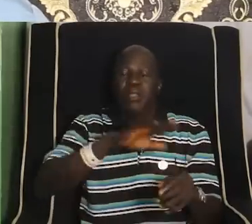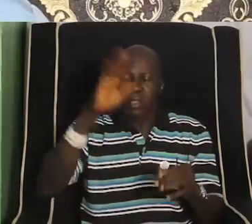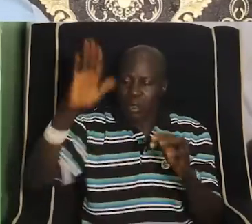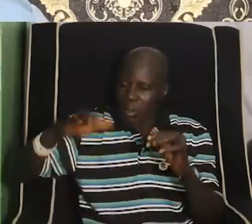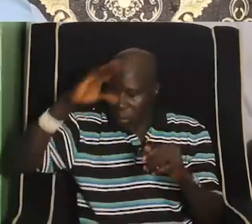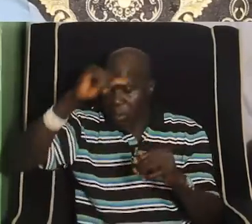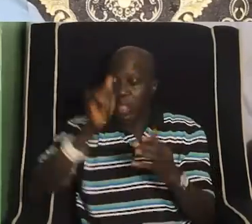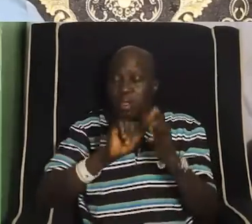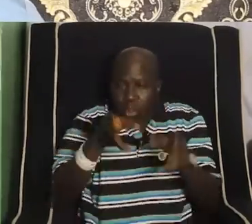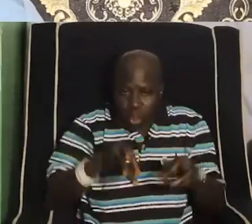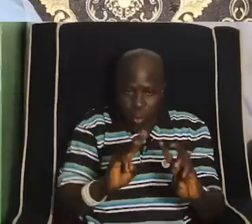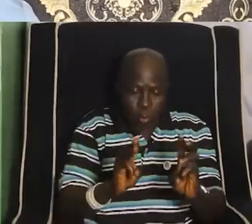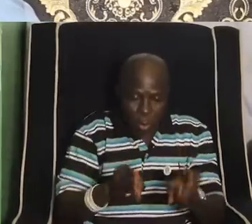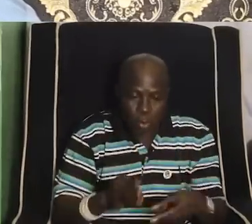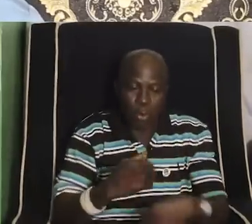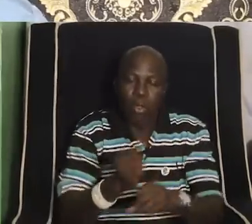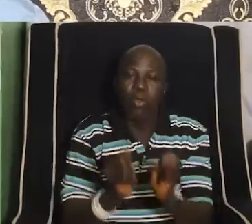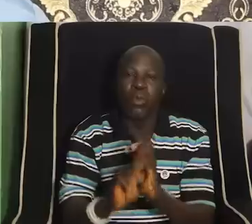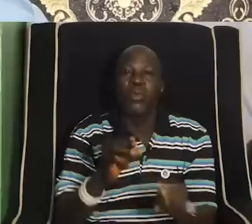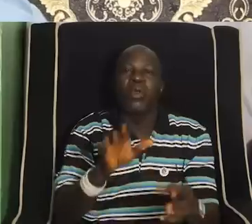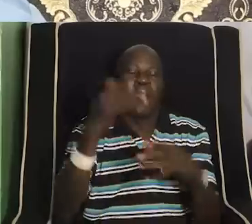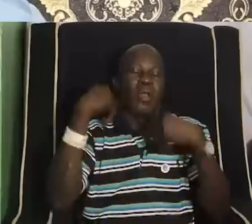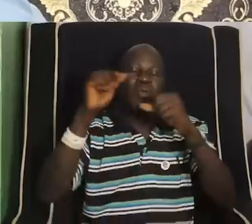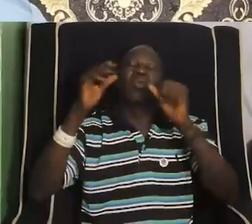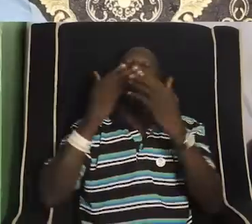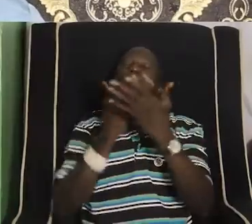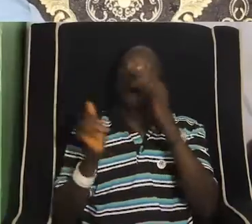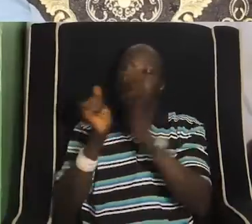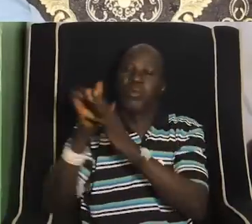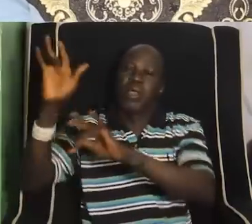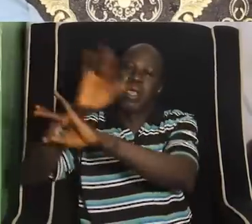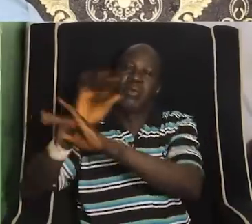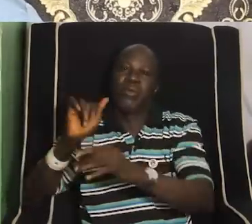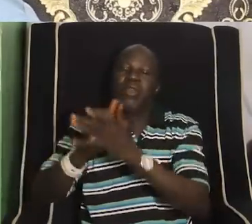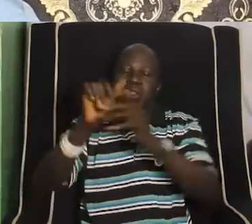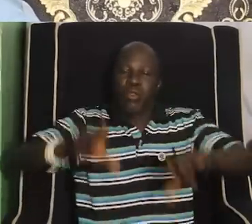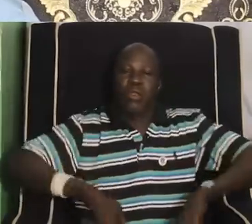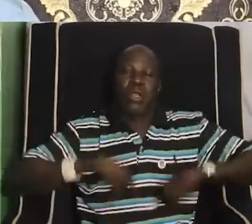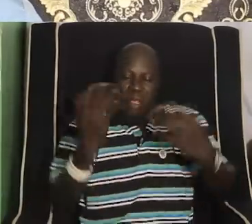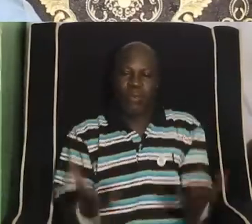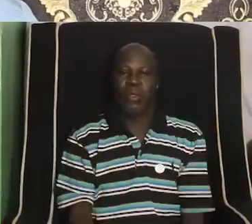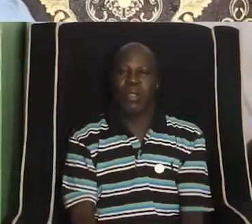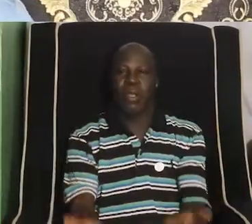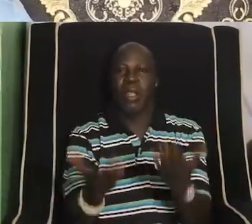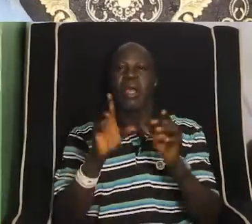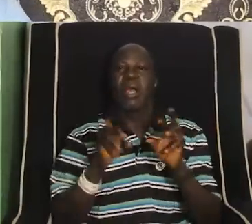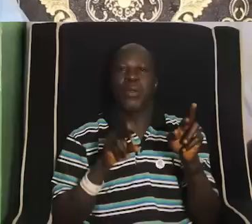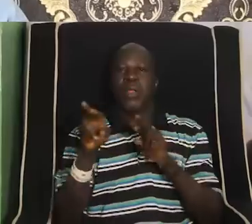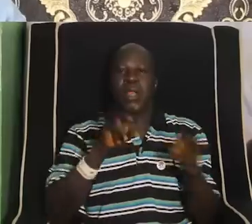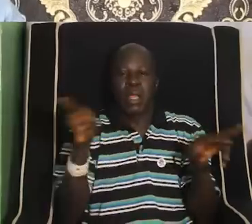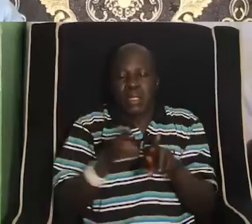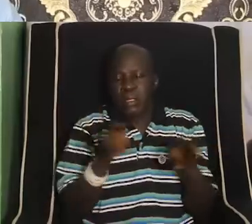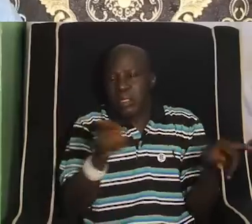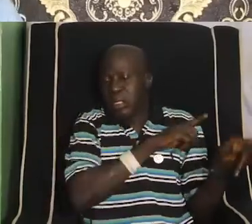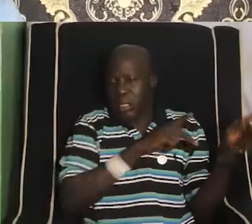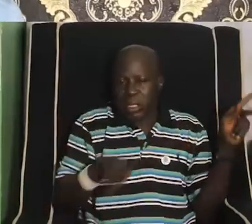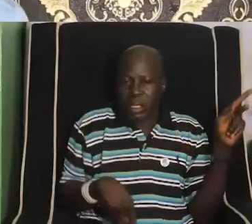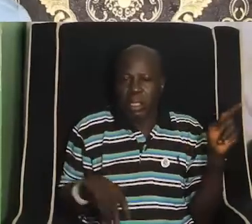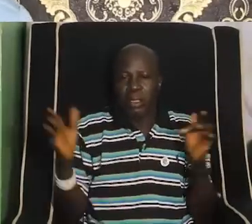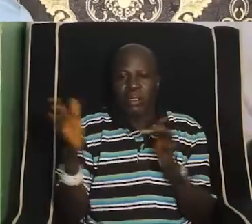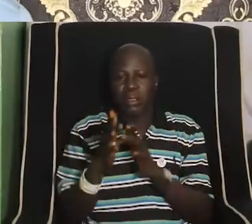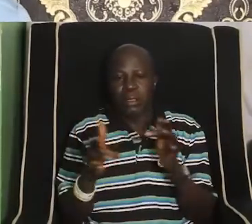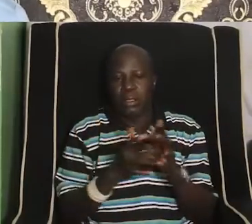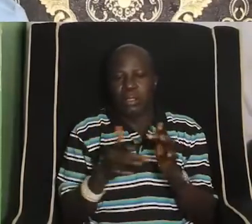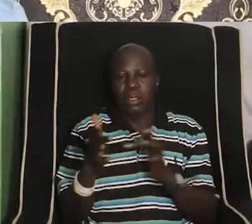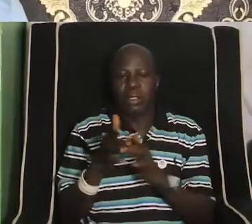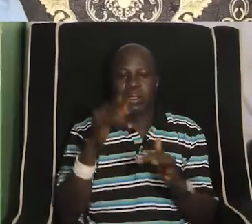Allah. Amen. Bere Wale no wo. Amen. Aye radi de. Amen. Wa de se bi oba. Amen. Yes, Oluwa